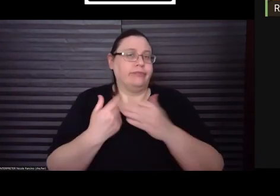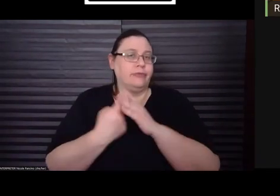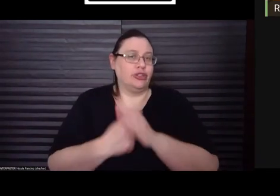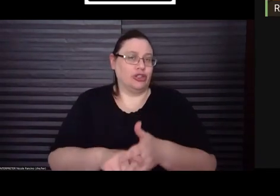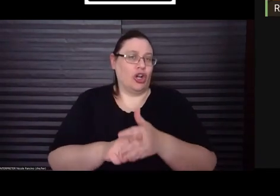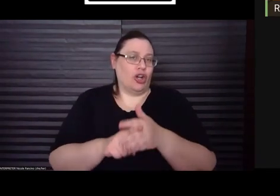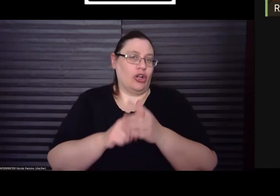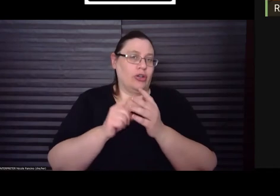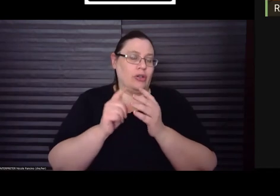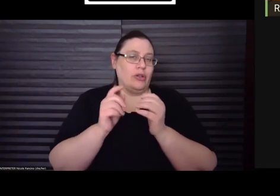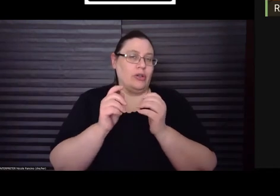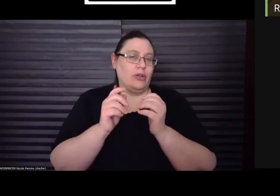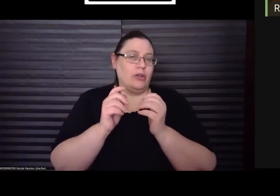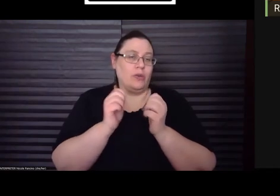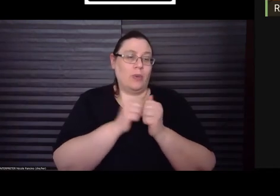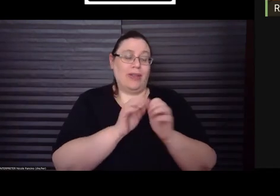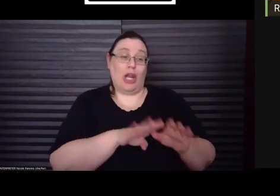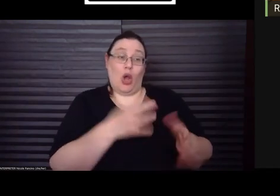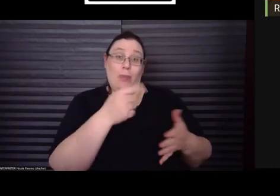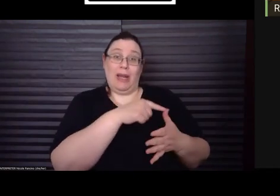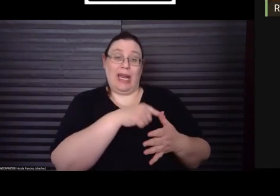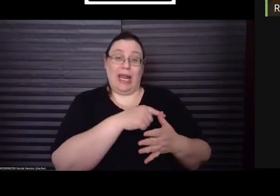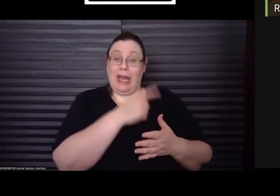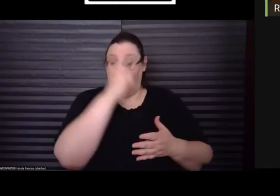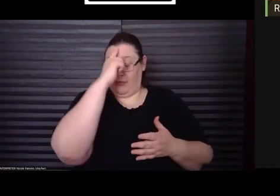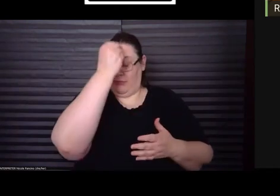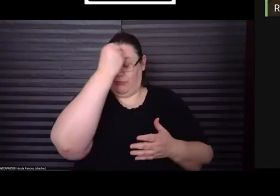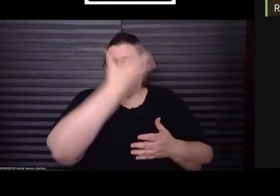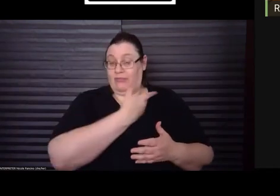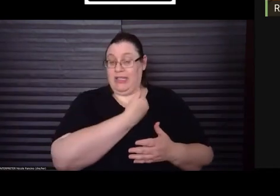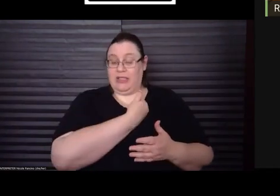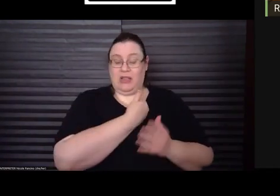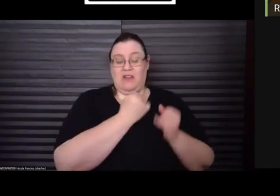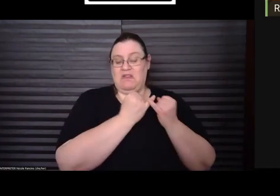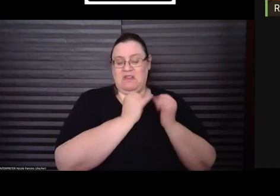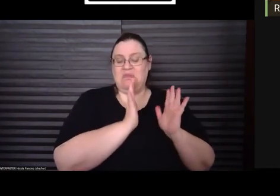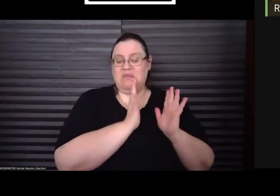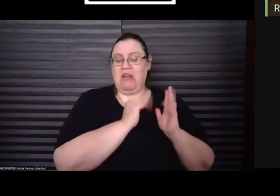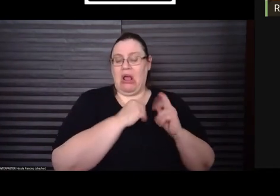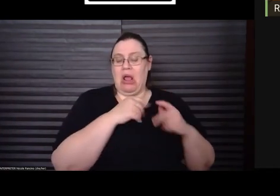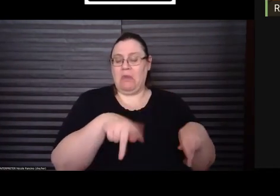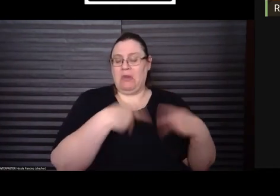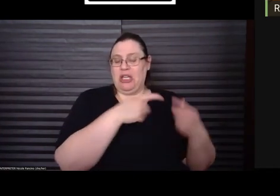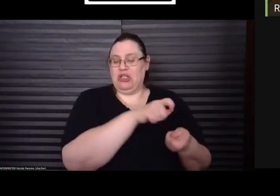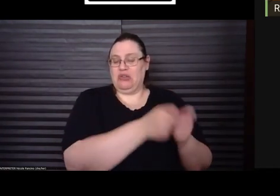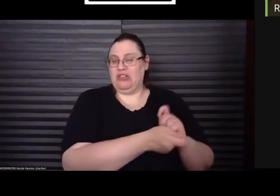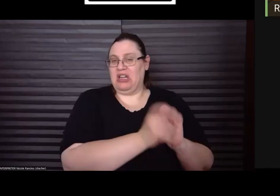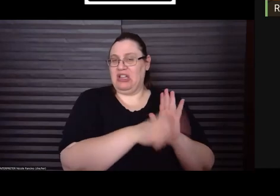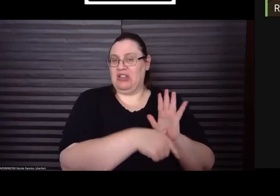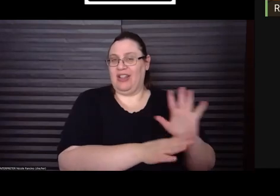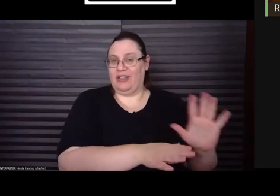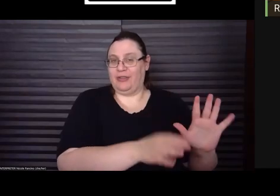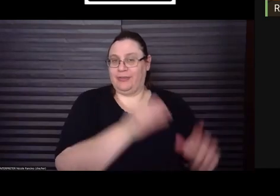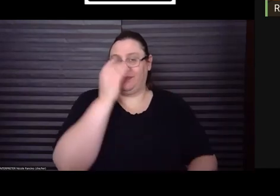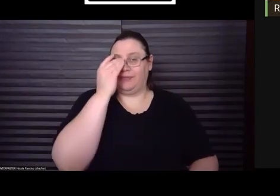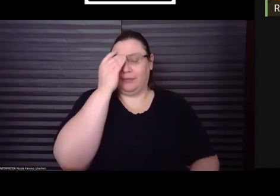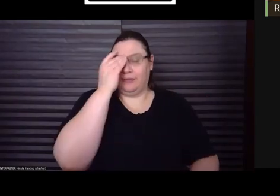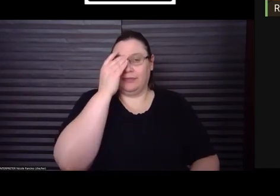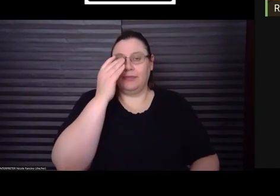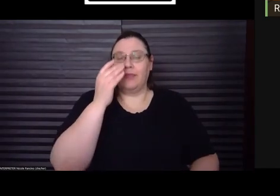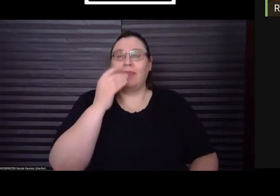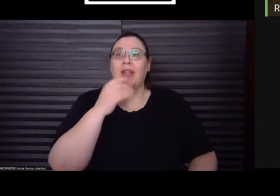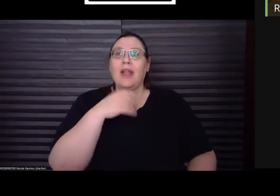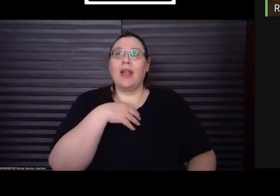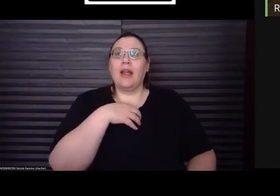is with an opening that I assure myself, I'm allowed to change it at any time.